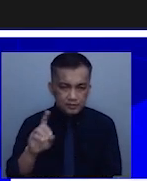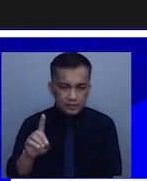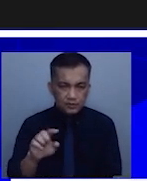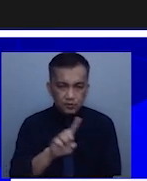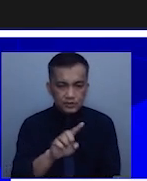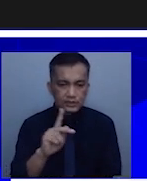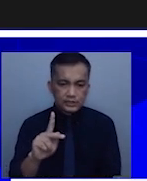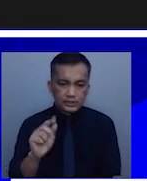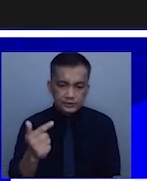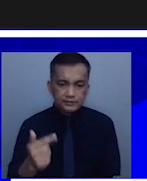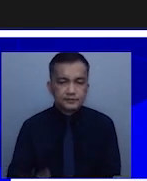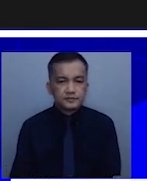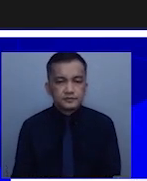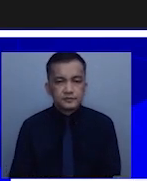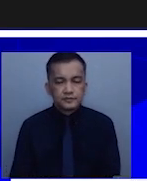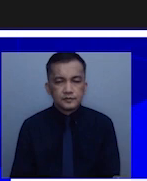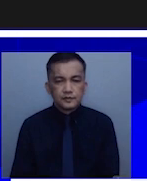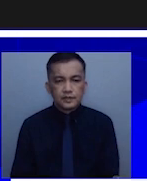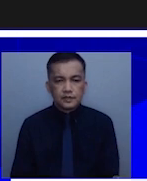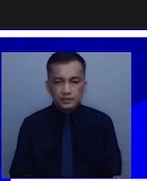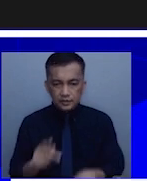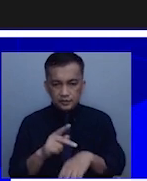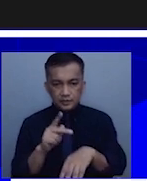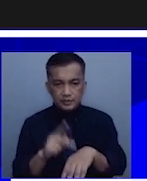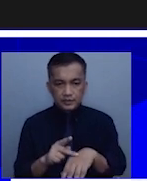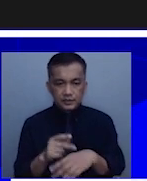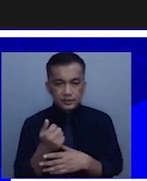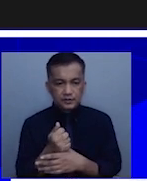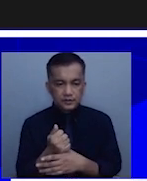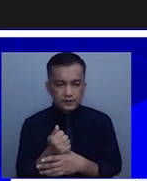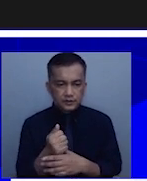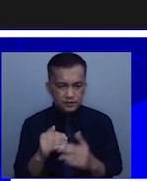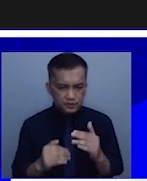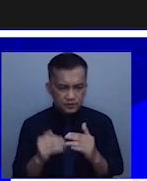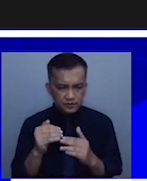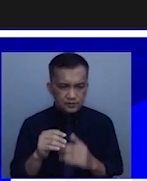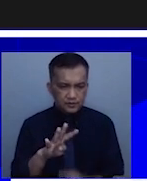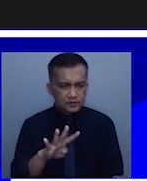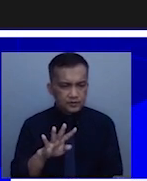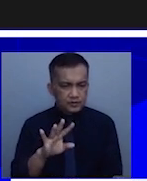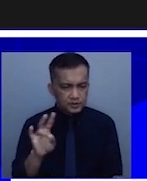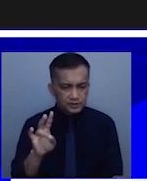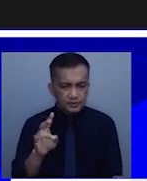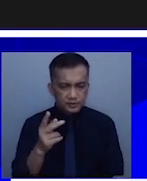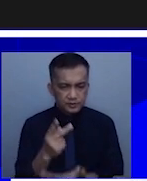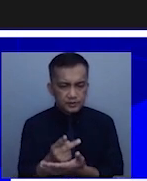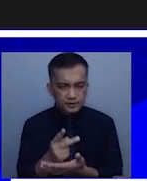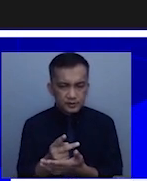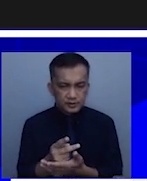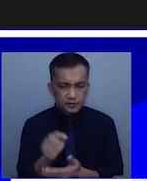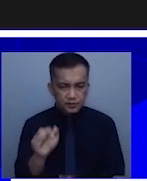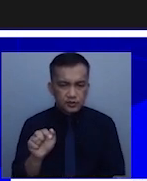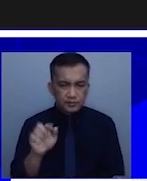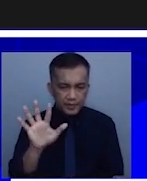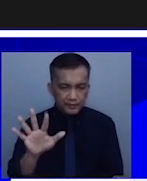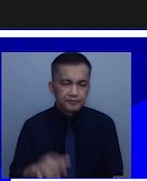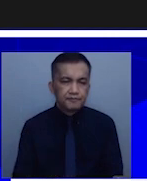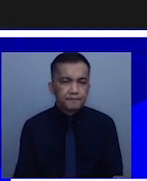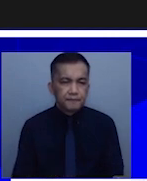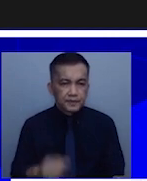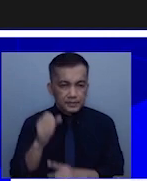For the Philippines, ang average niya ay umabot ng 47 pesos and 50 centavos for September.